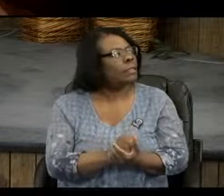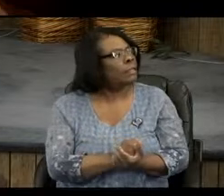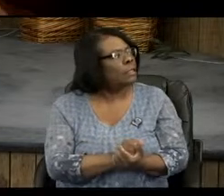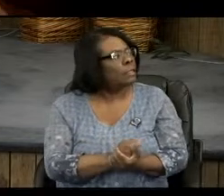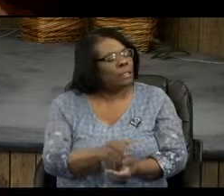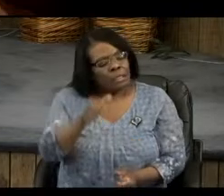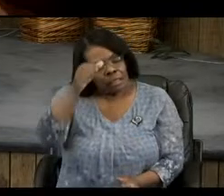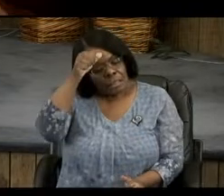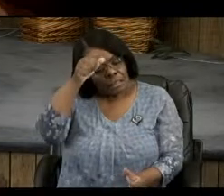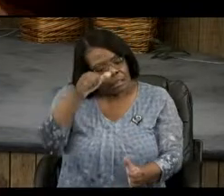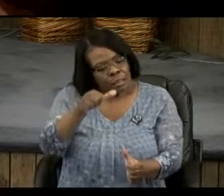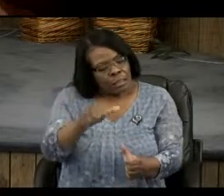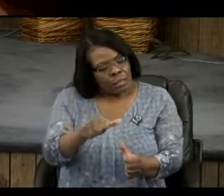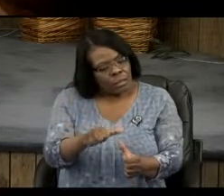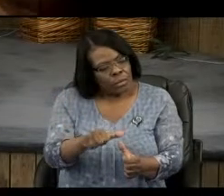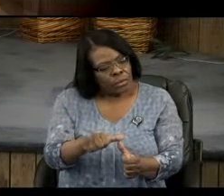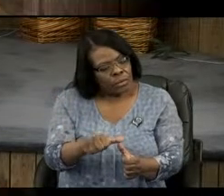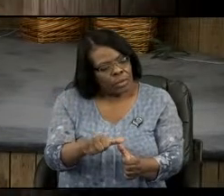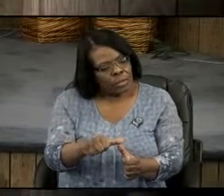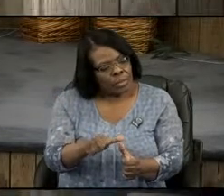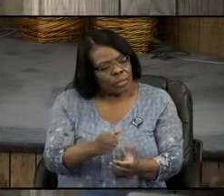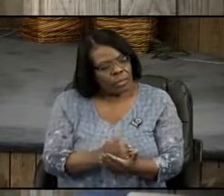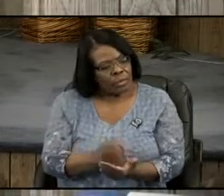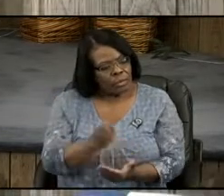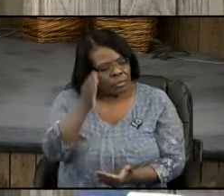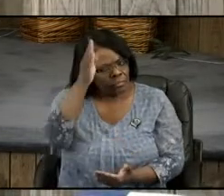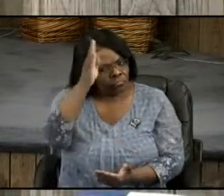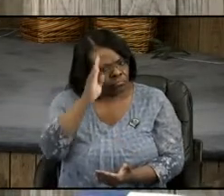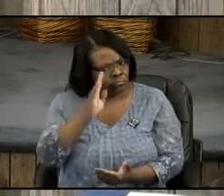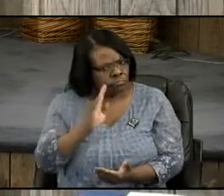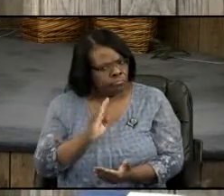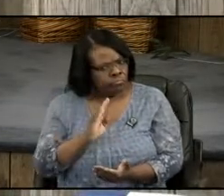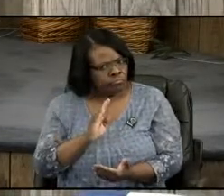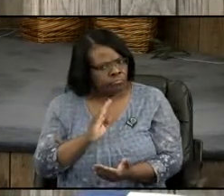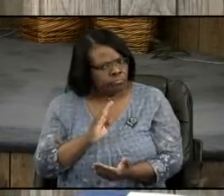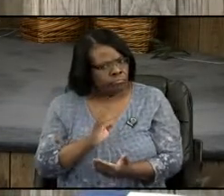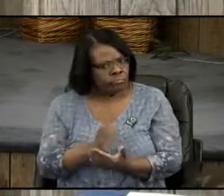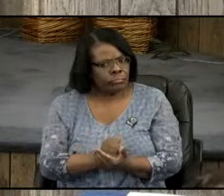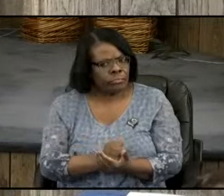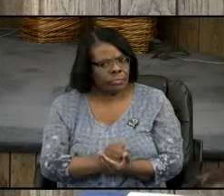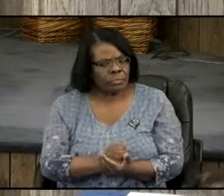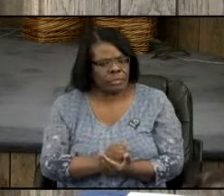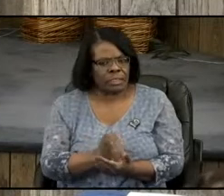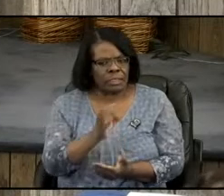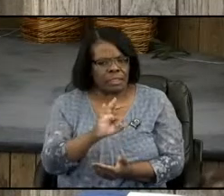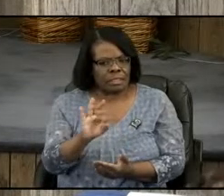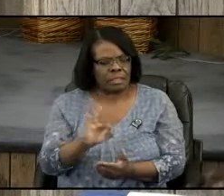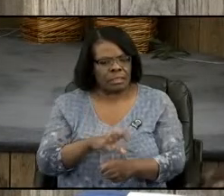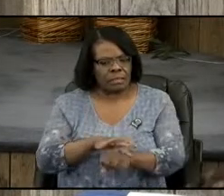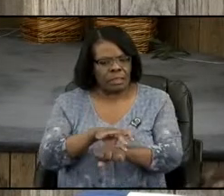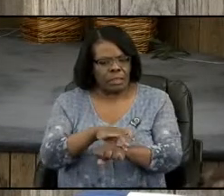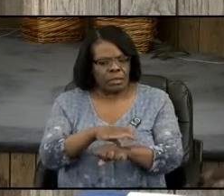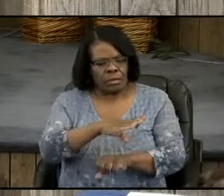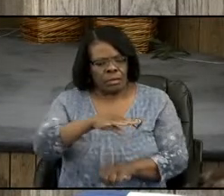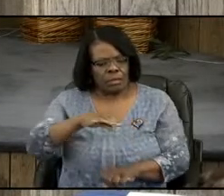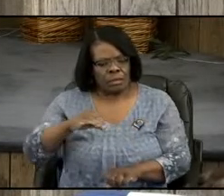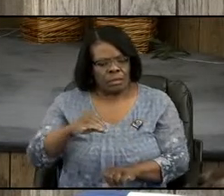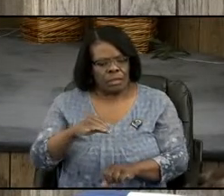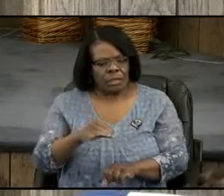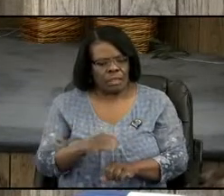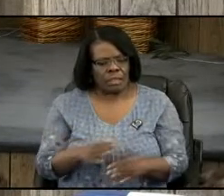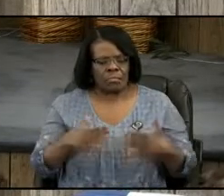to remember on God bent down out of the dust of the earth and breathed into